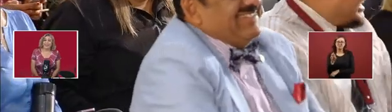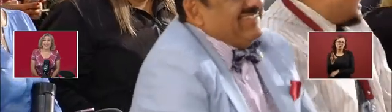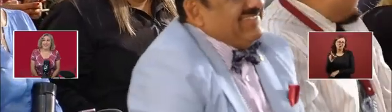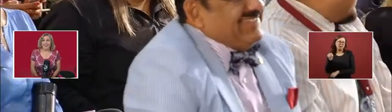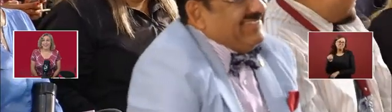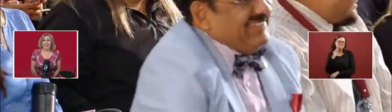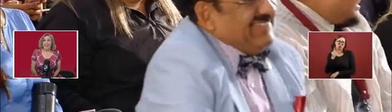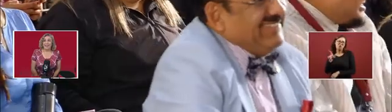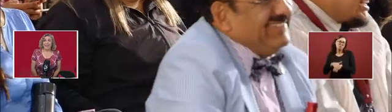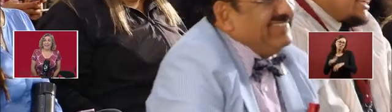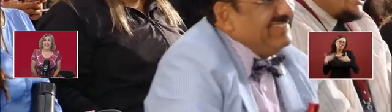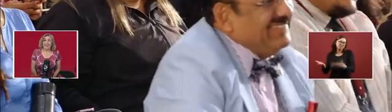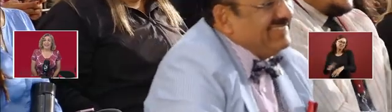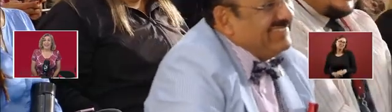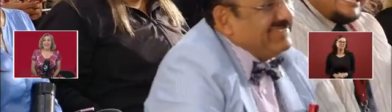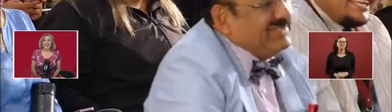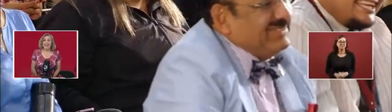Cordero,